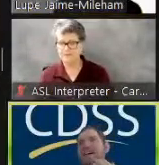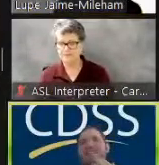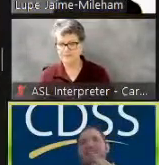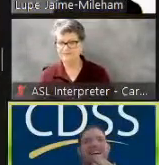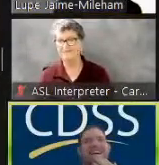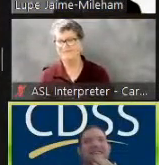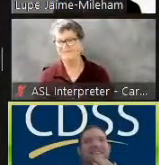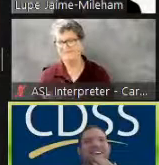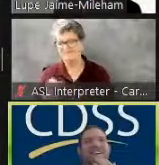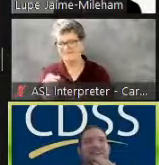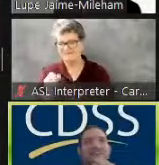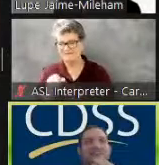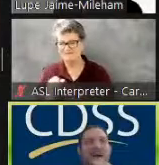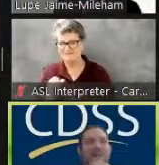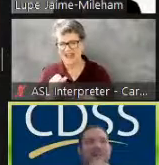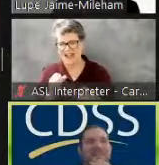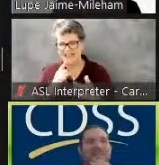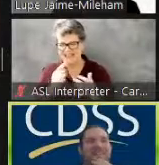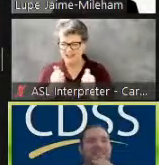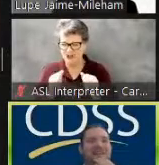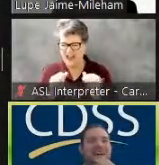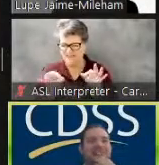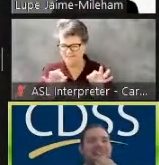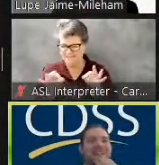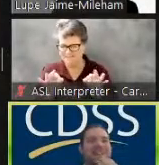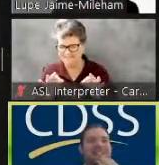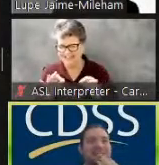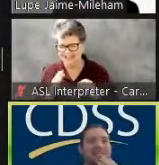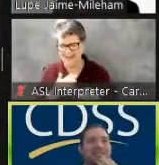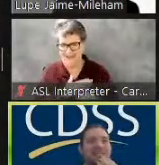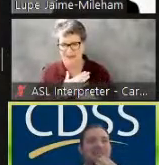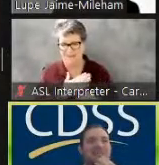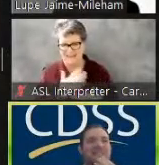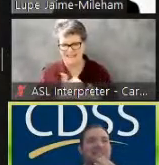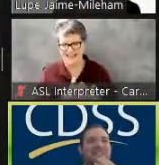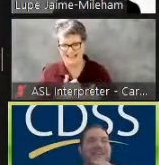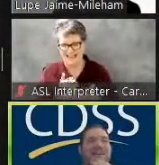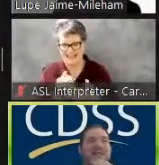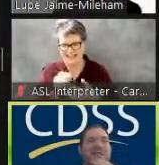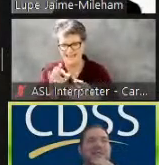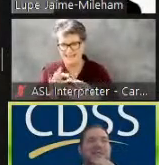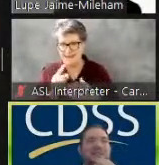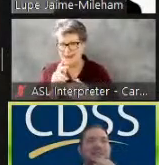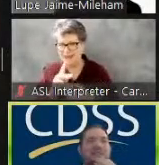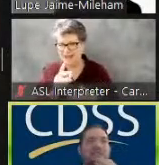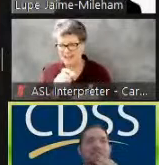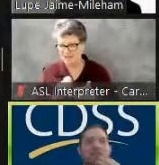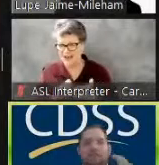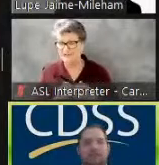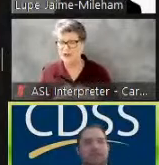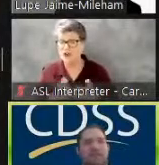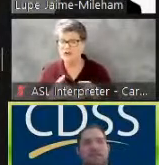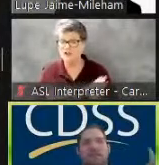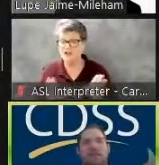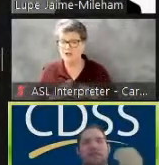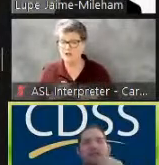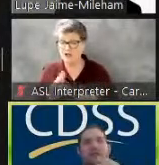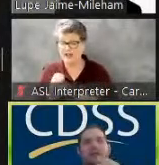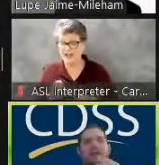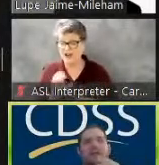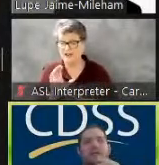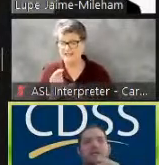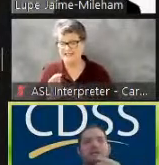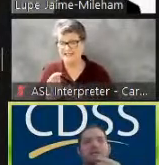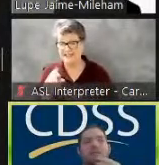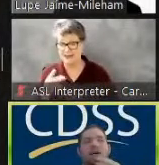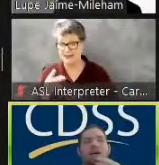Yeah, so I can kind of take a stab too, and I'm happy to send anything back in writing if that's easier for folks. For the general childcare program, so CCTR and